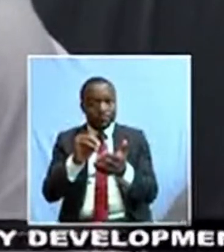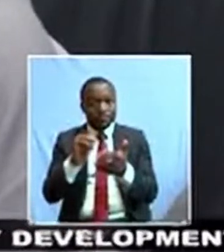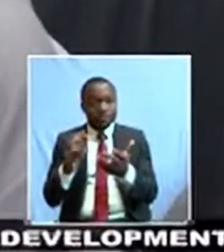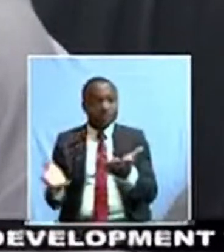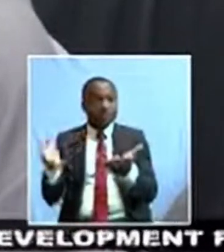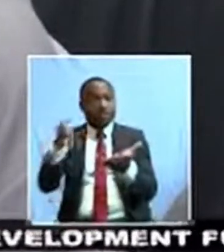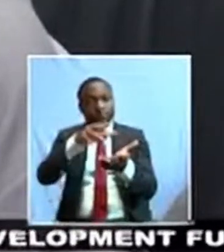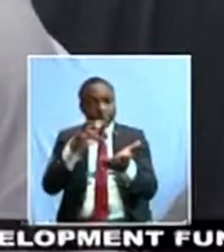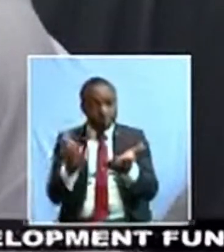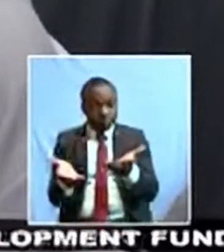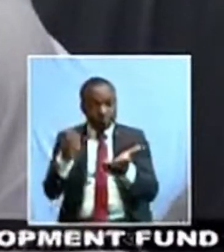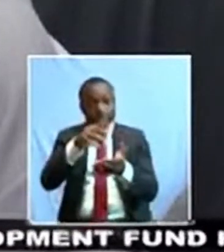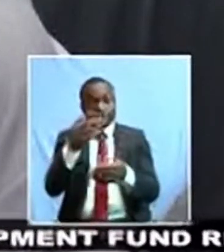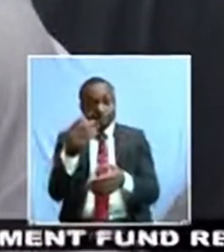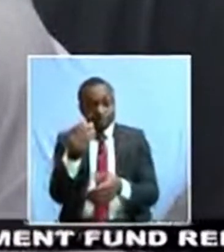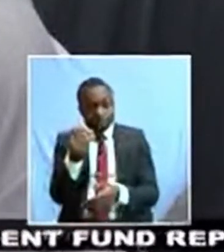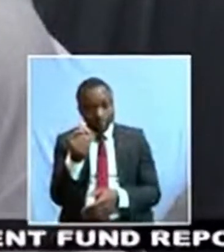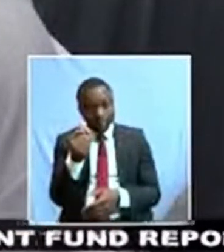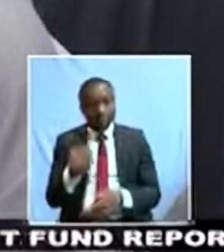and